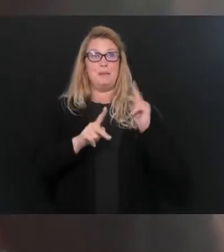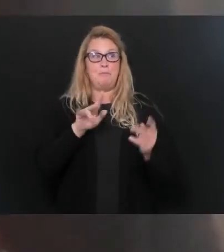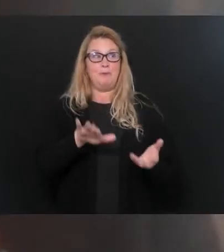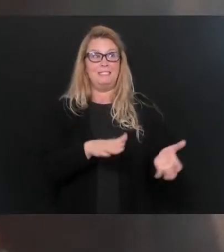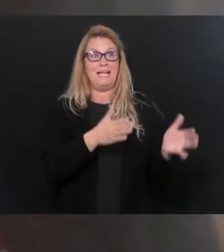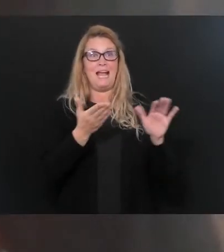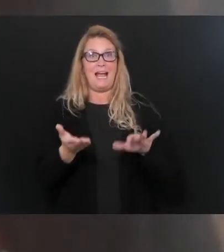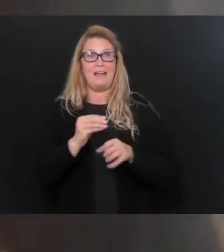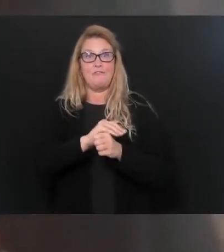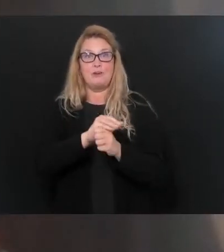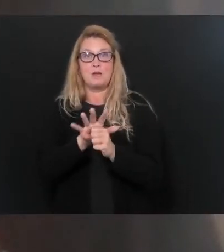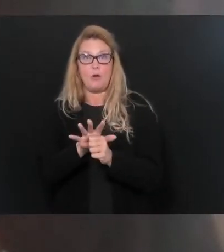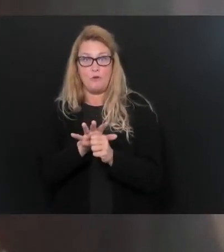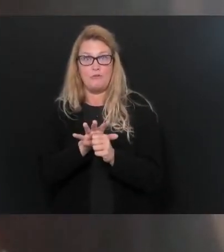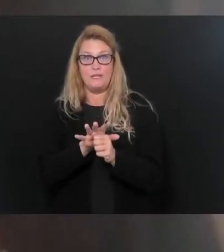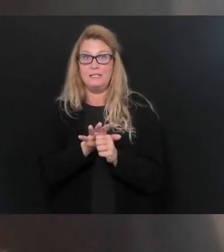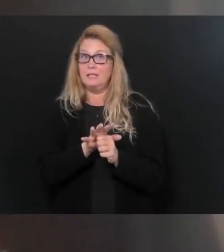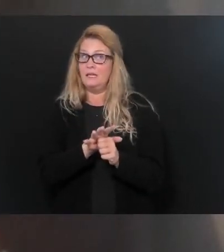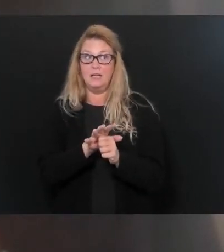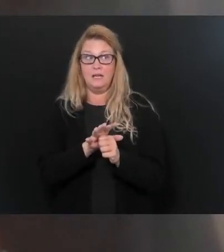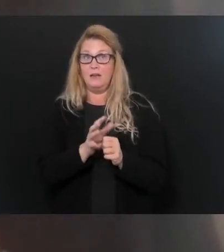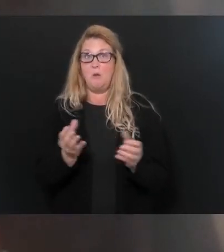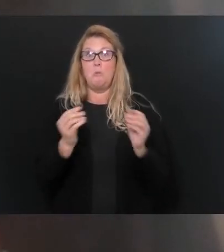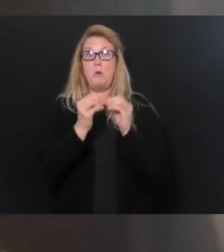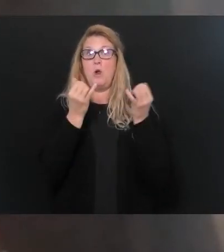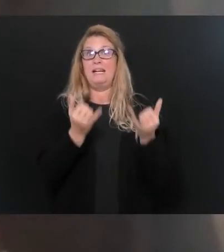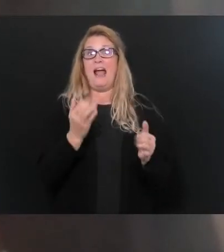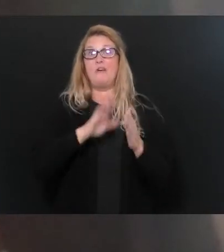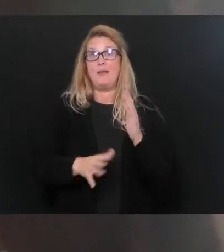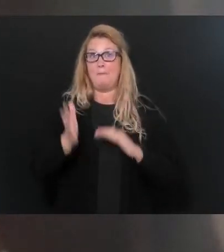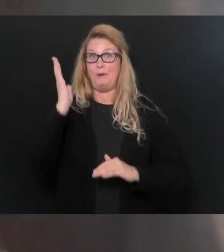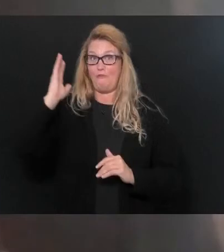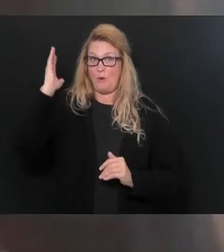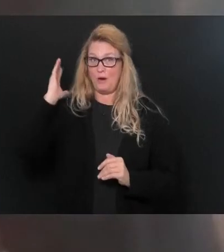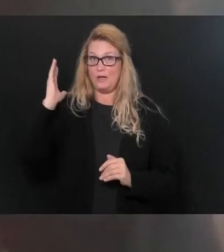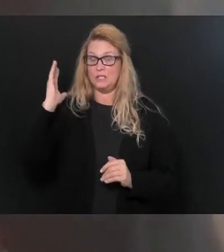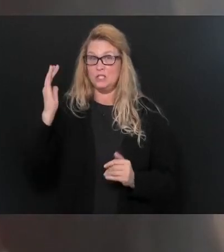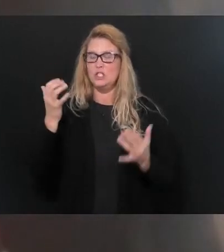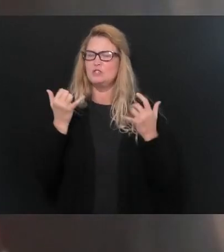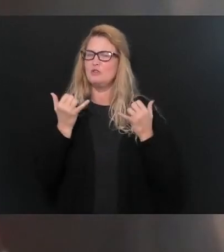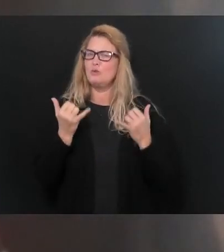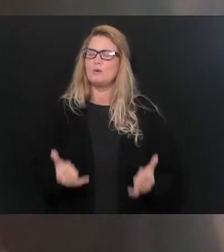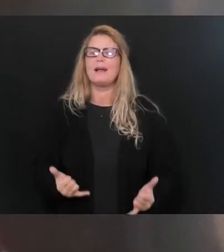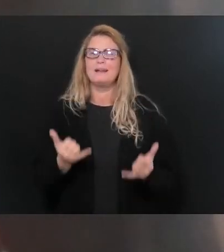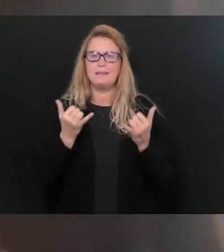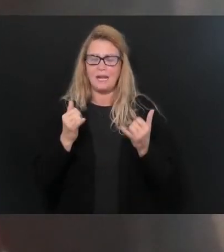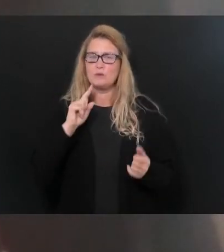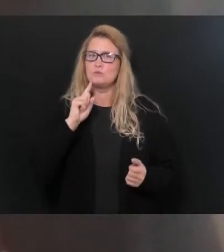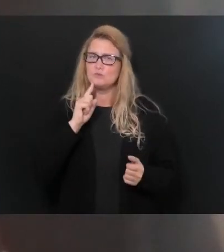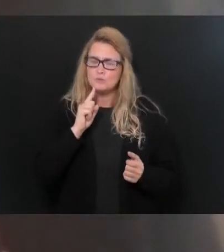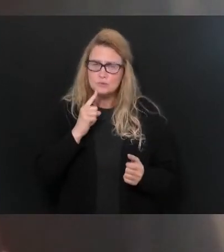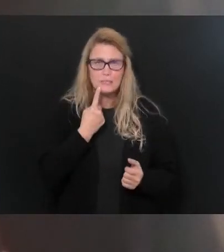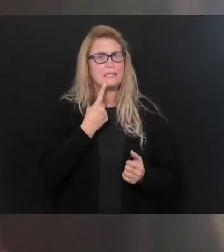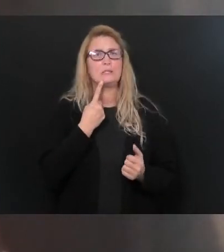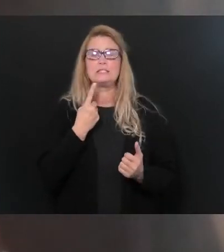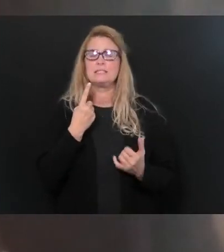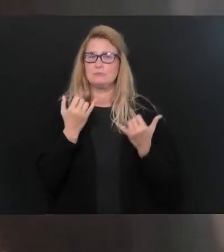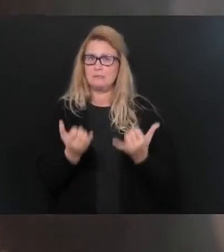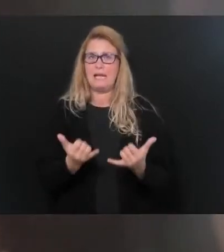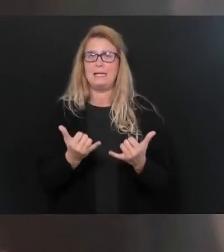around the country that we really haven't seen before. So it's really, really critical for all of us to be very,